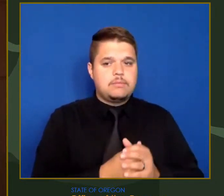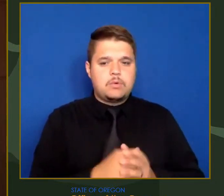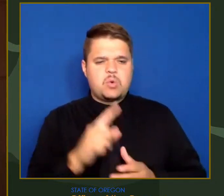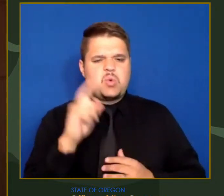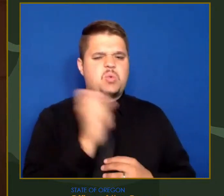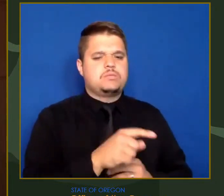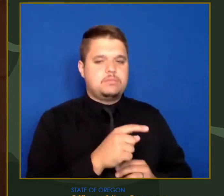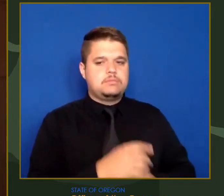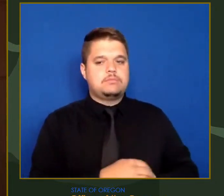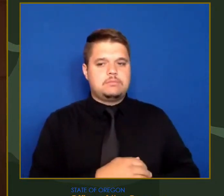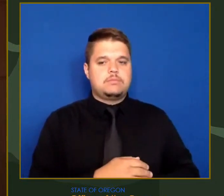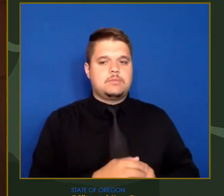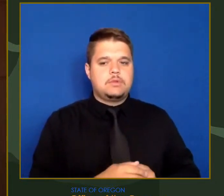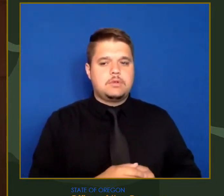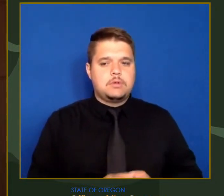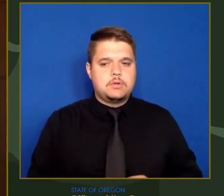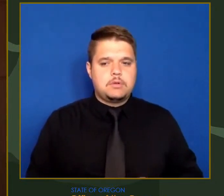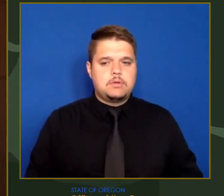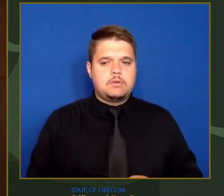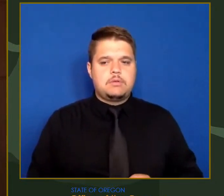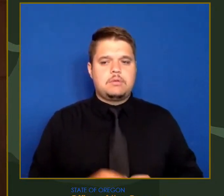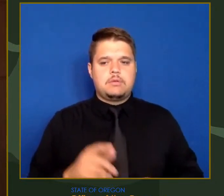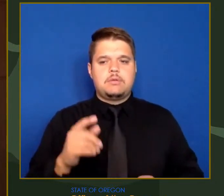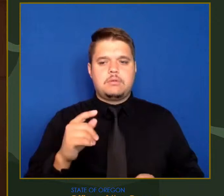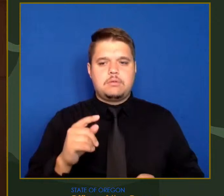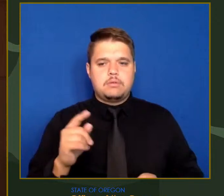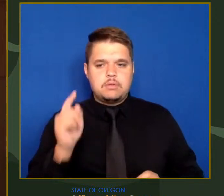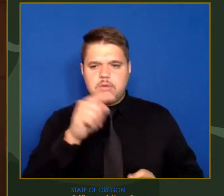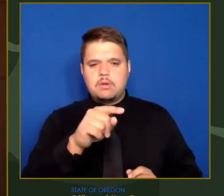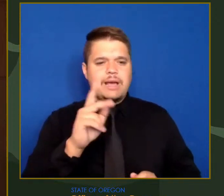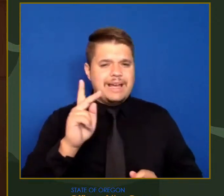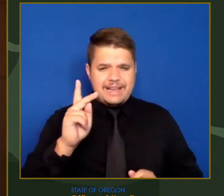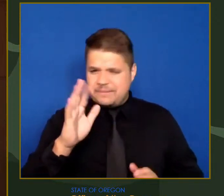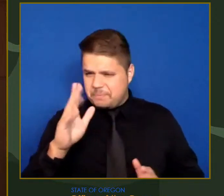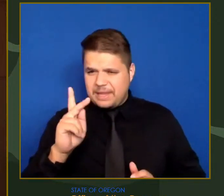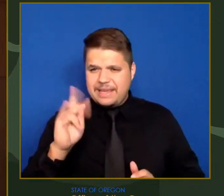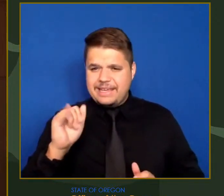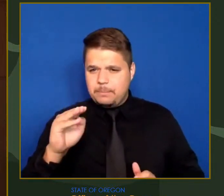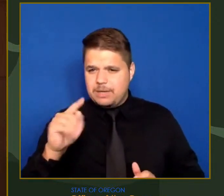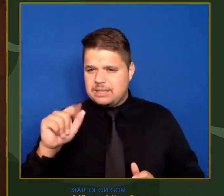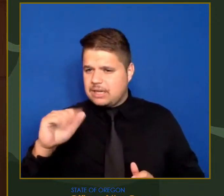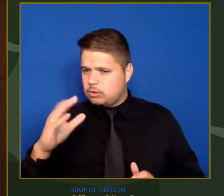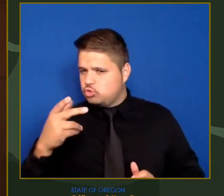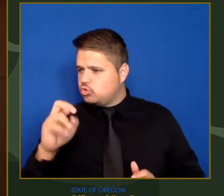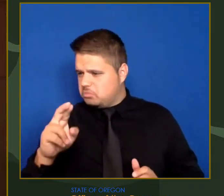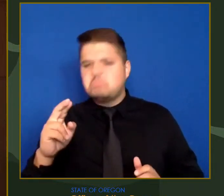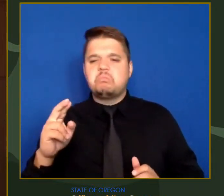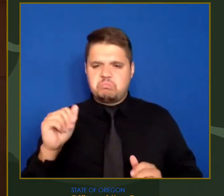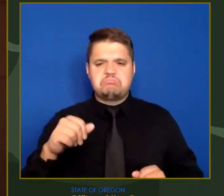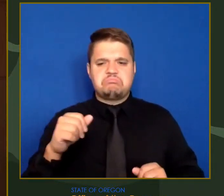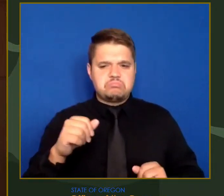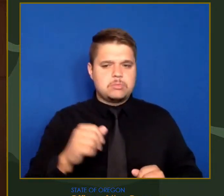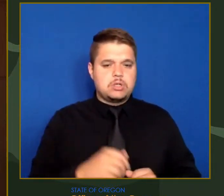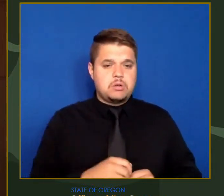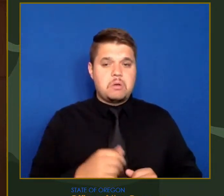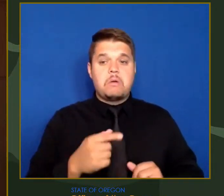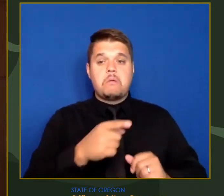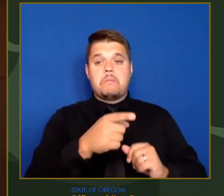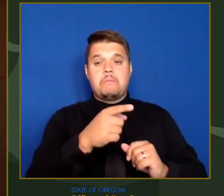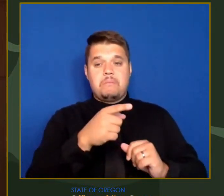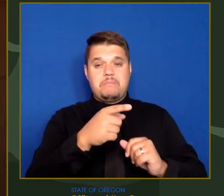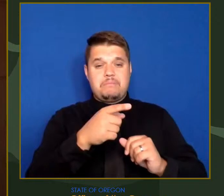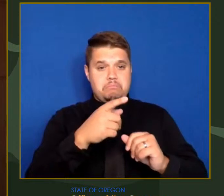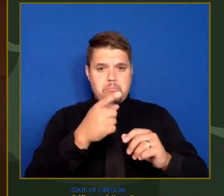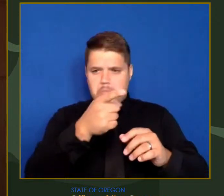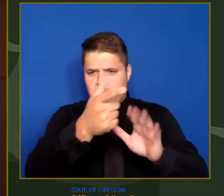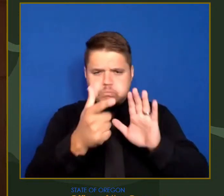State Senator Kim Thatcher. She introduced what she calls civil rights legislation to ban vaccine passports in Oregon,